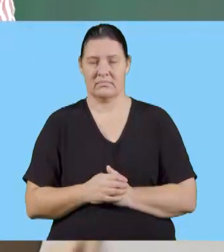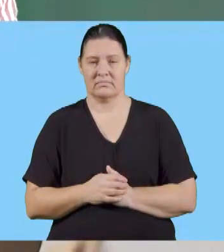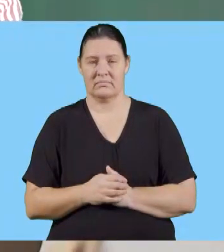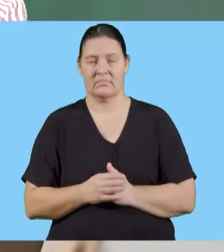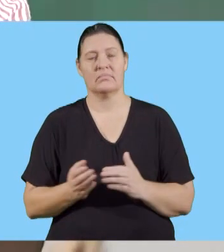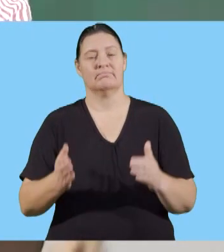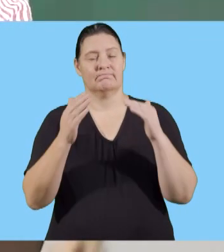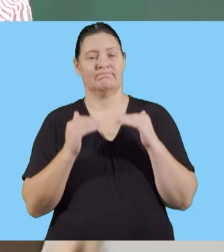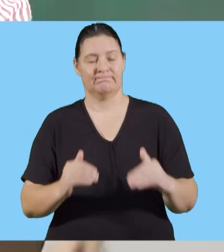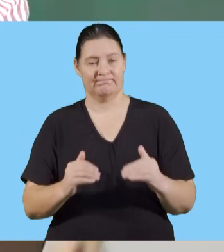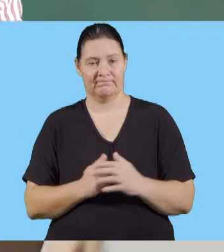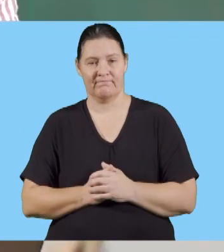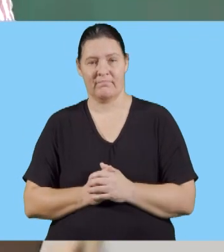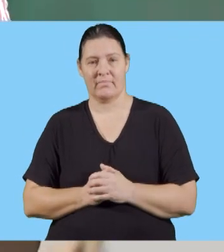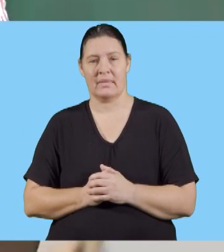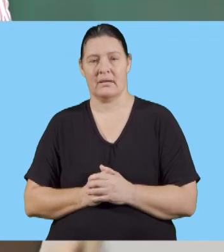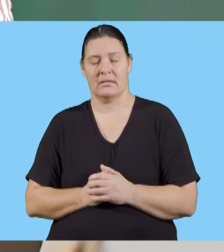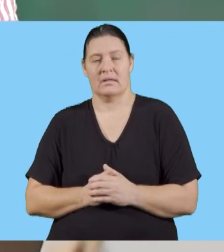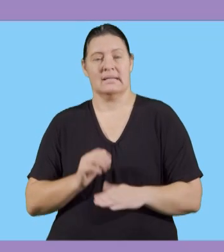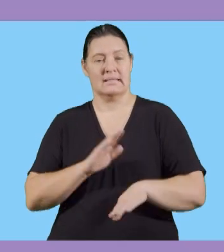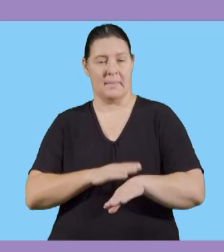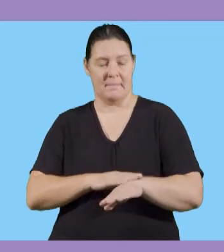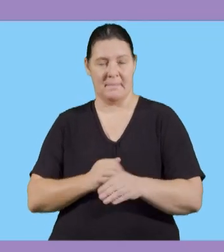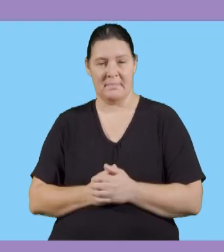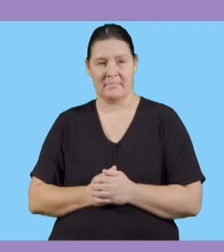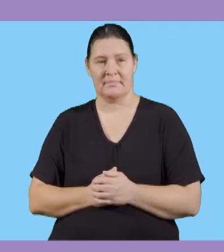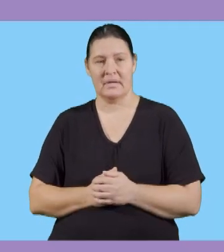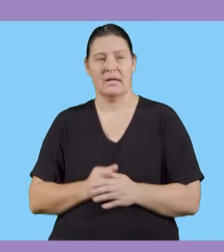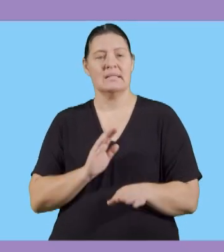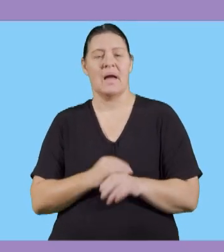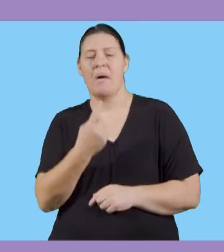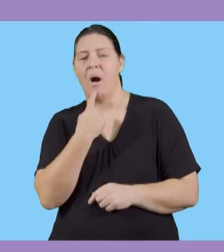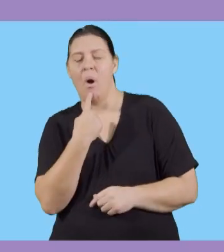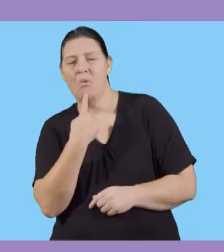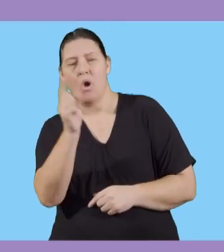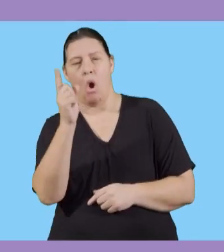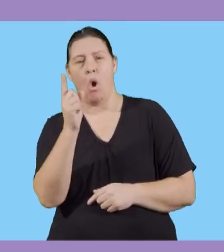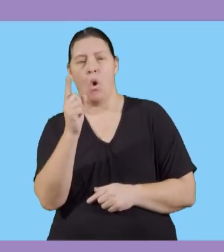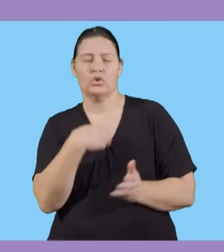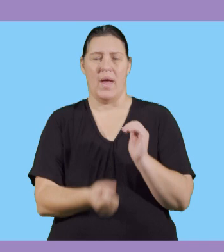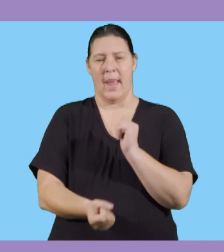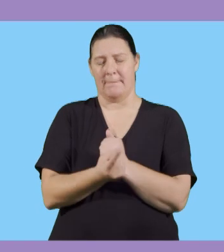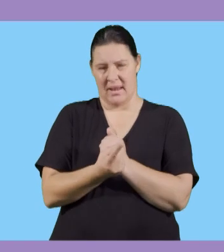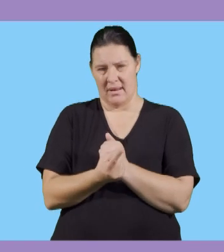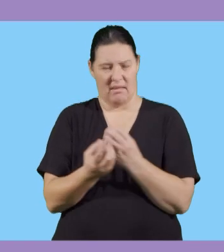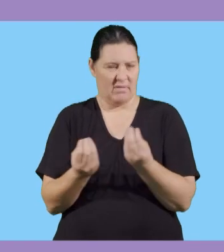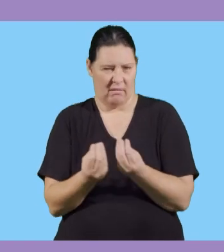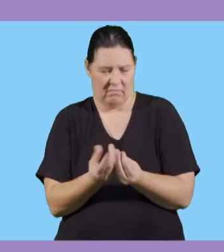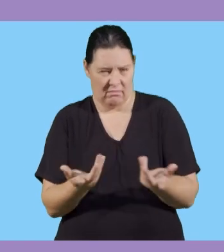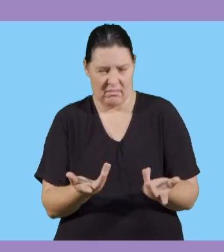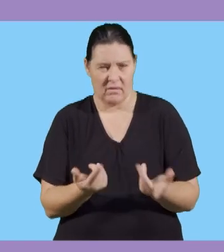Let's move on to the next one, which is time. So time is how long it takes for an event to occur. For